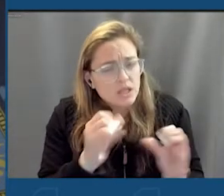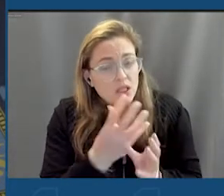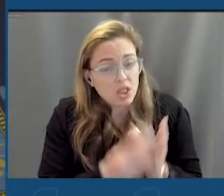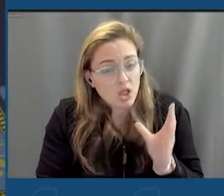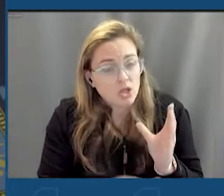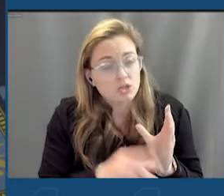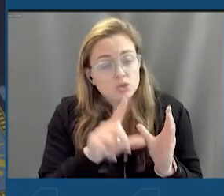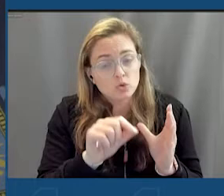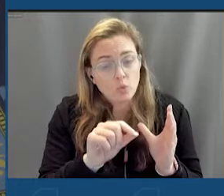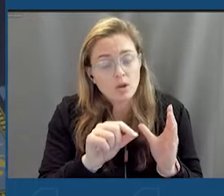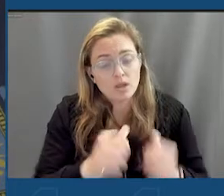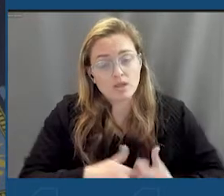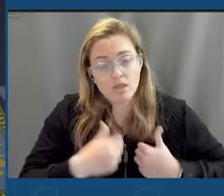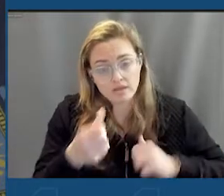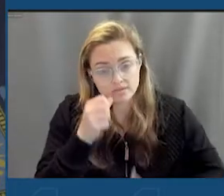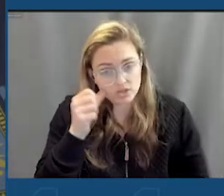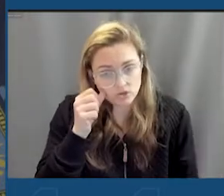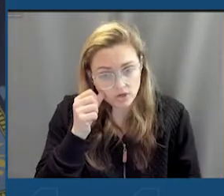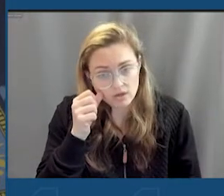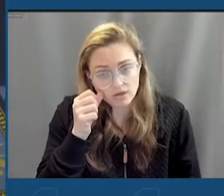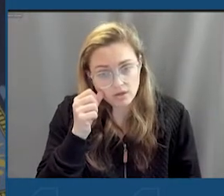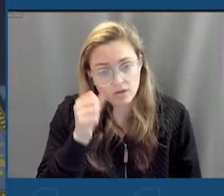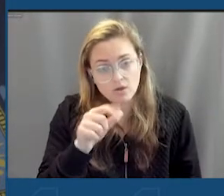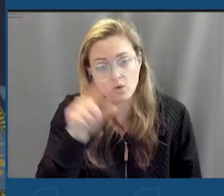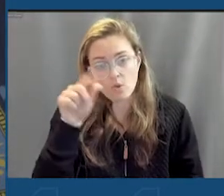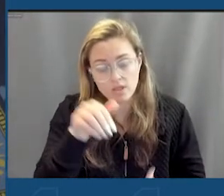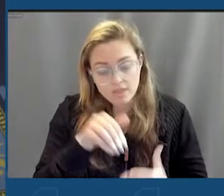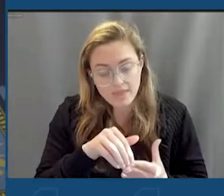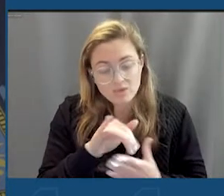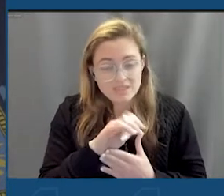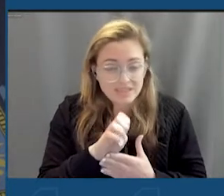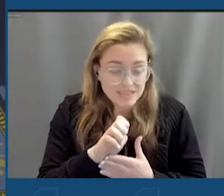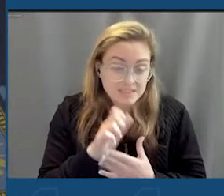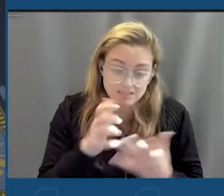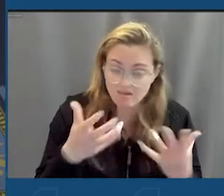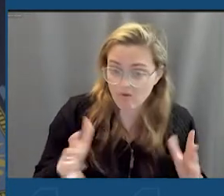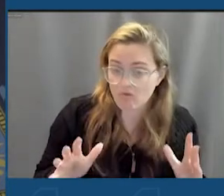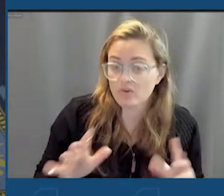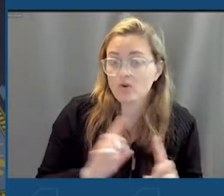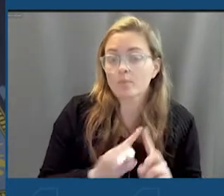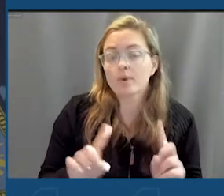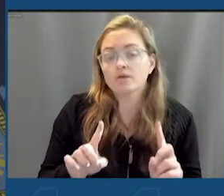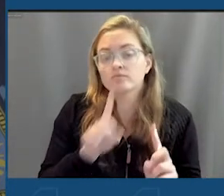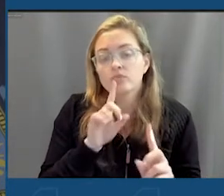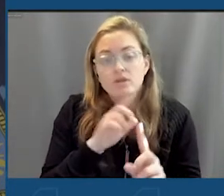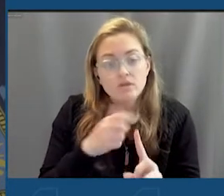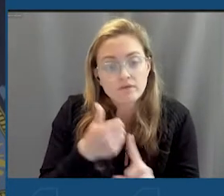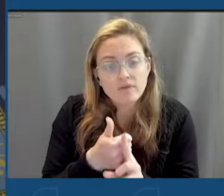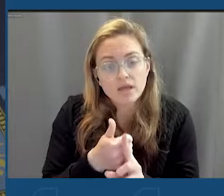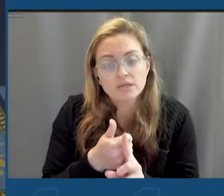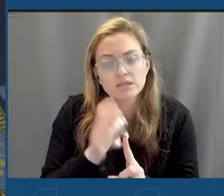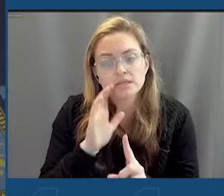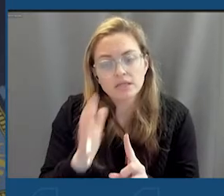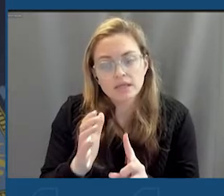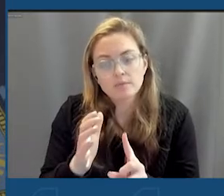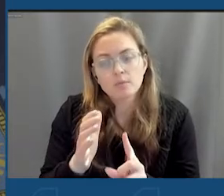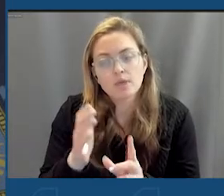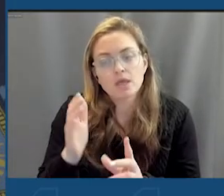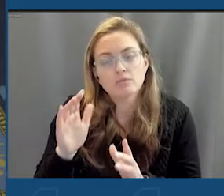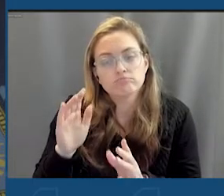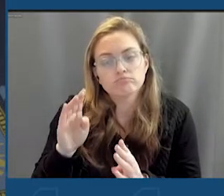lives yesterday alone, 4,000 cases, it's not quite over, but the real effects seem to be abating in terms of